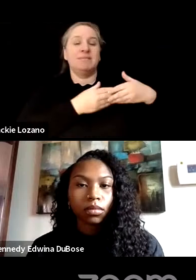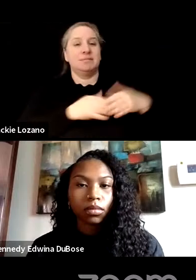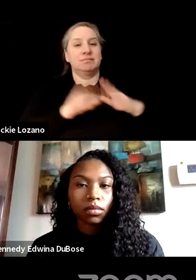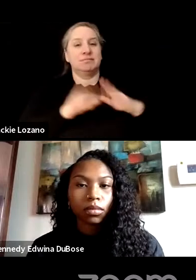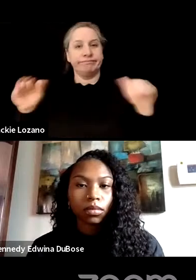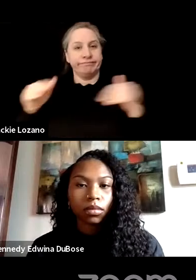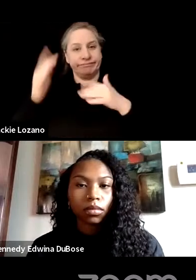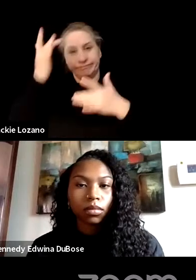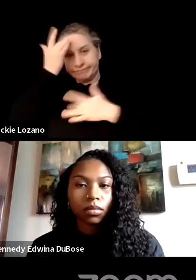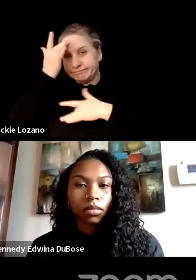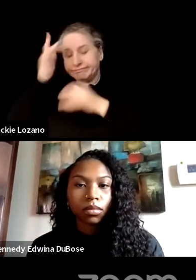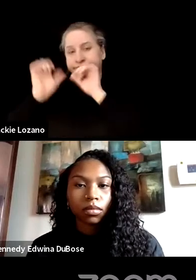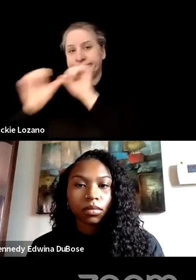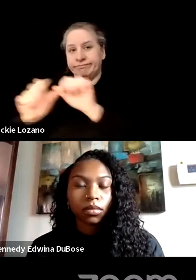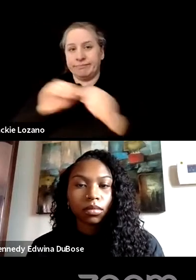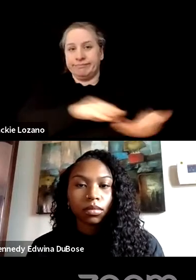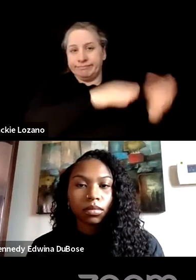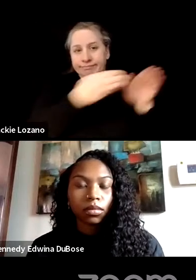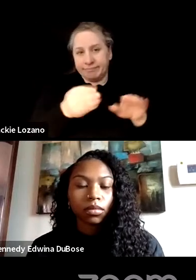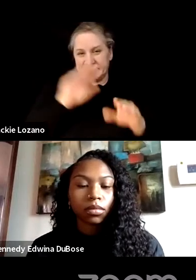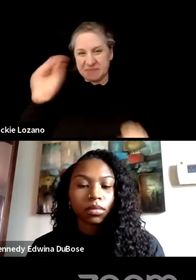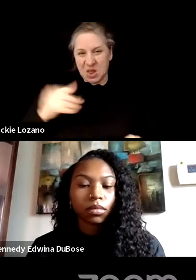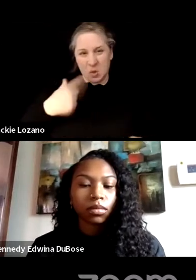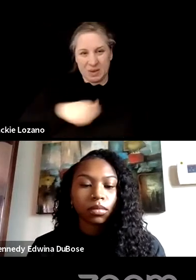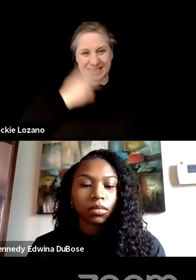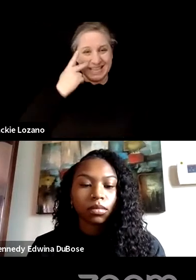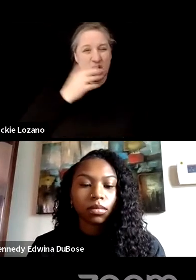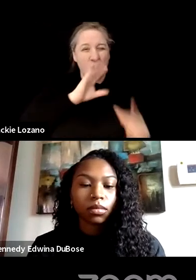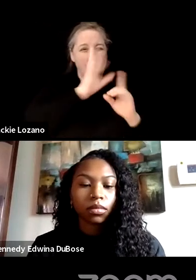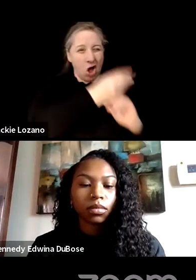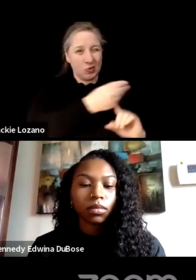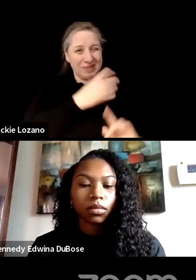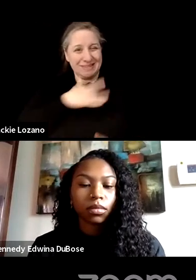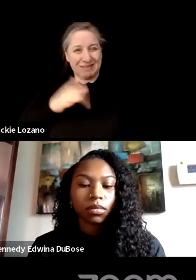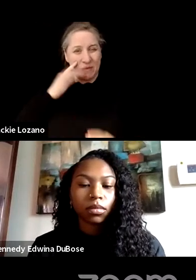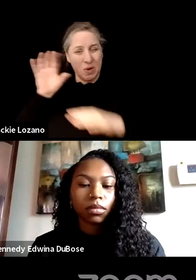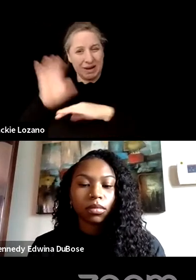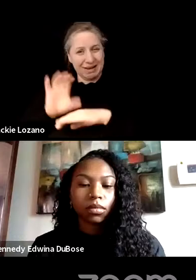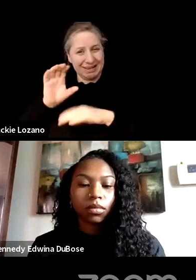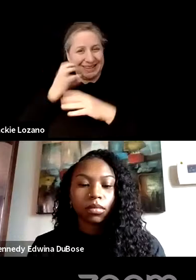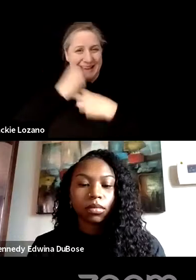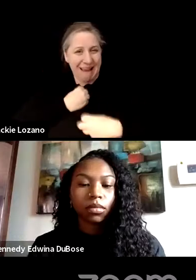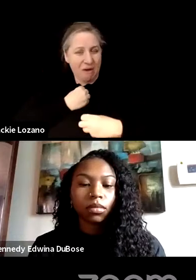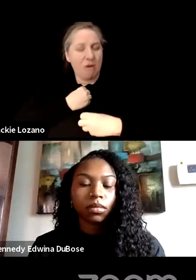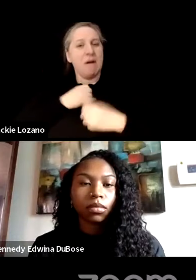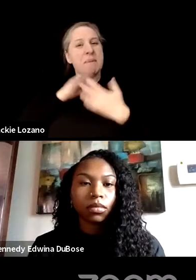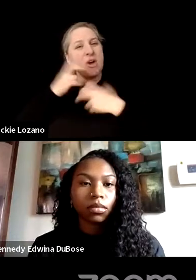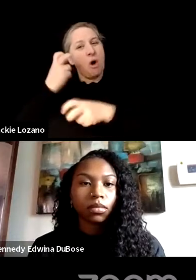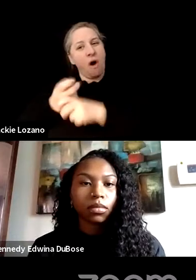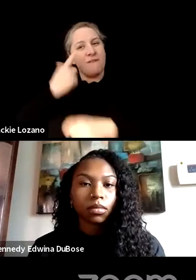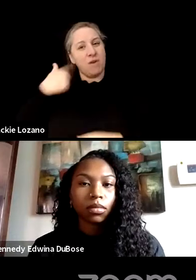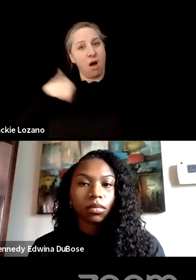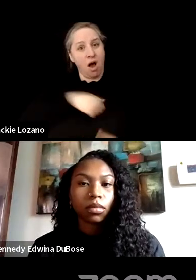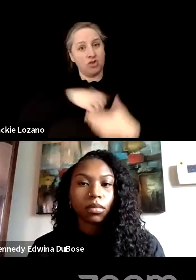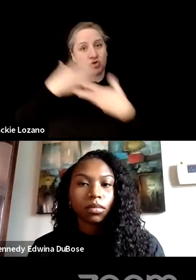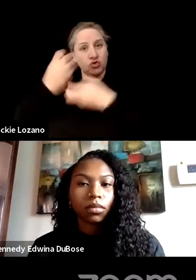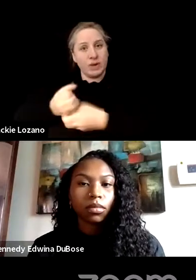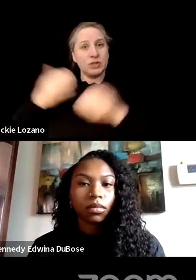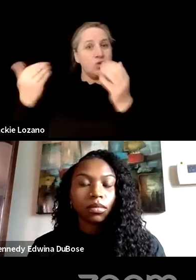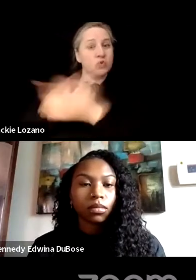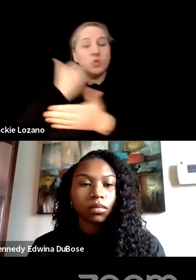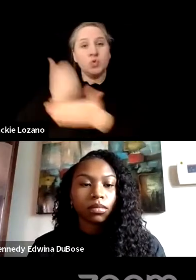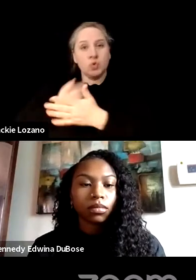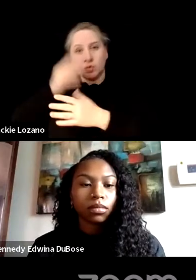culturally insensitive care. These are all things that can make it hard for us to trust new innovations, to